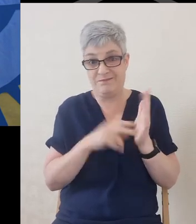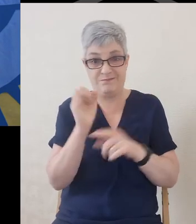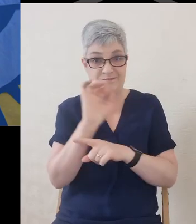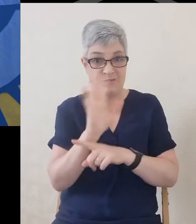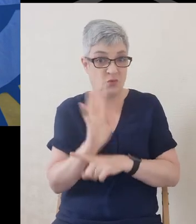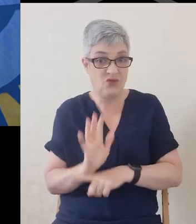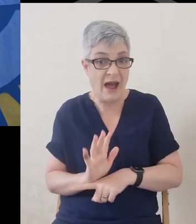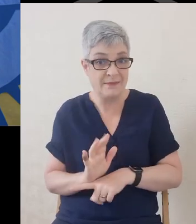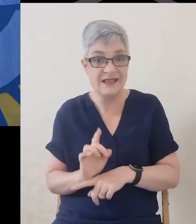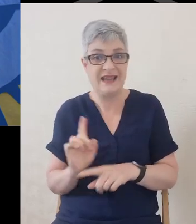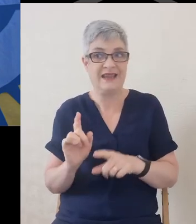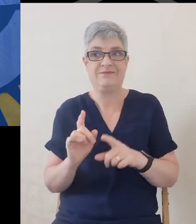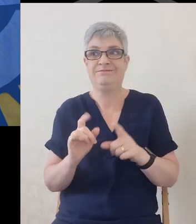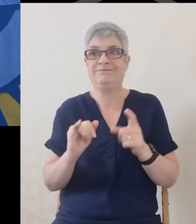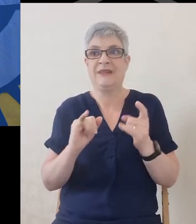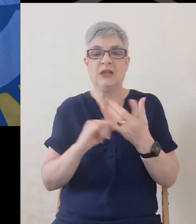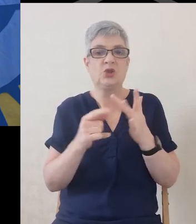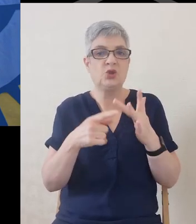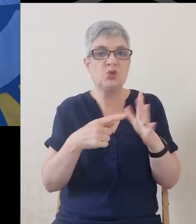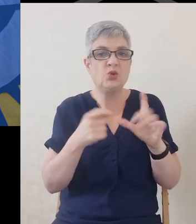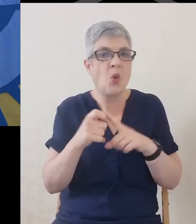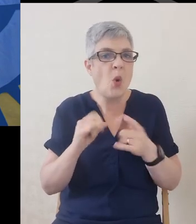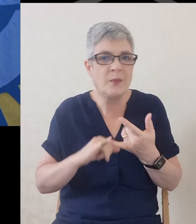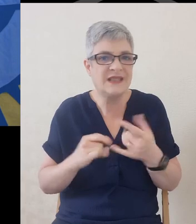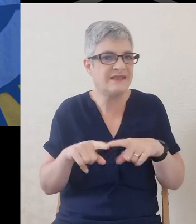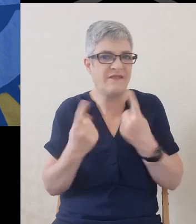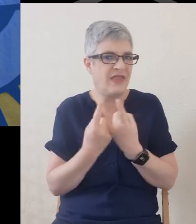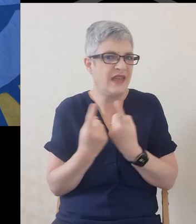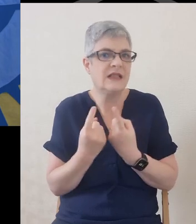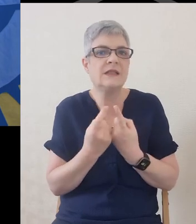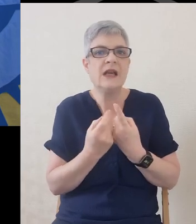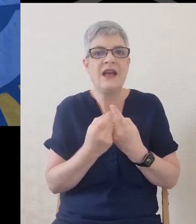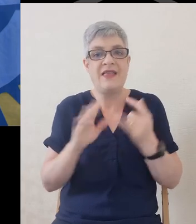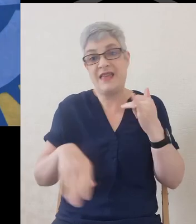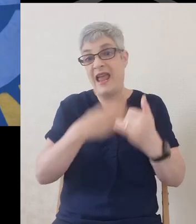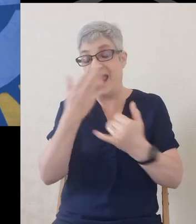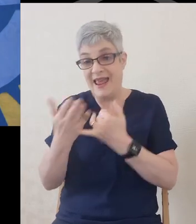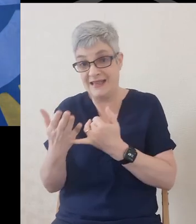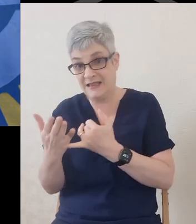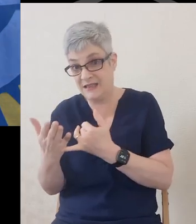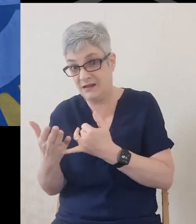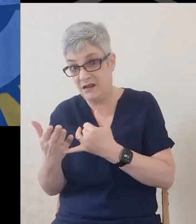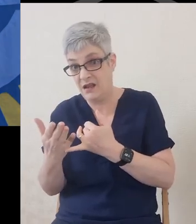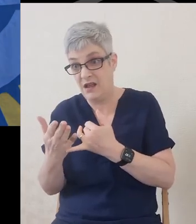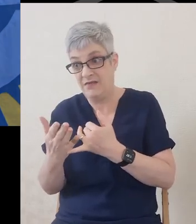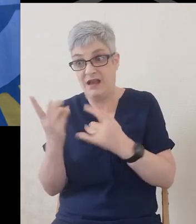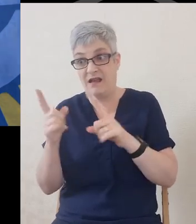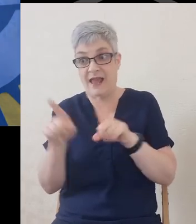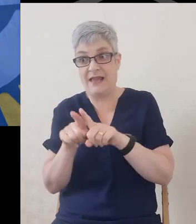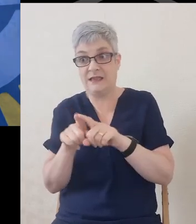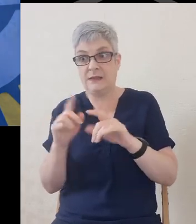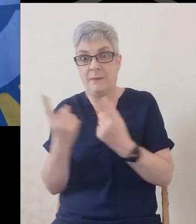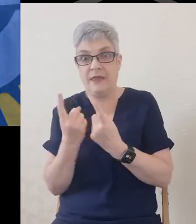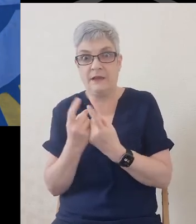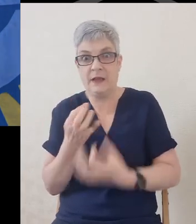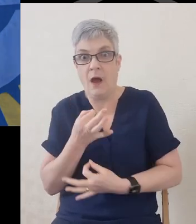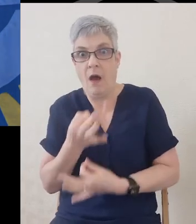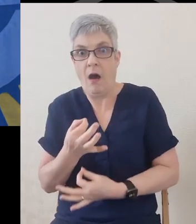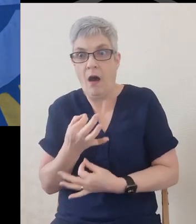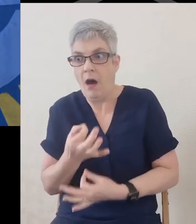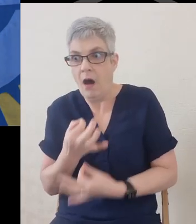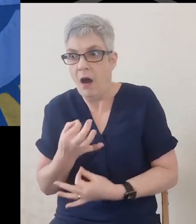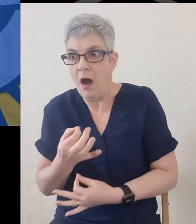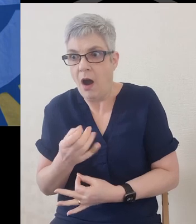or drama series. They get to the end of an episode and they try to leave you with something that's hanging, something that's just